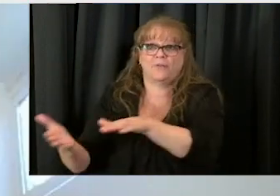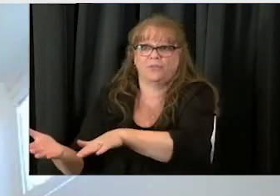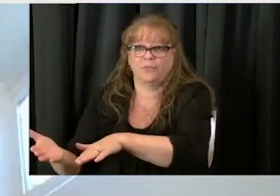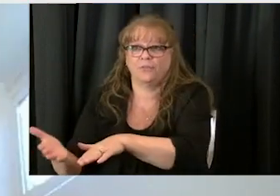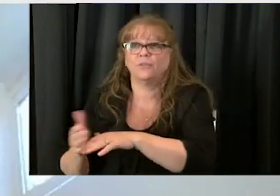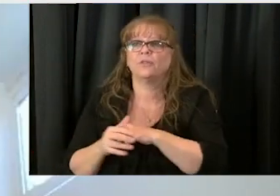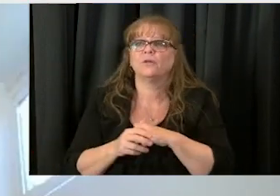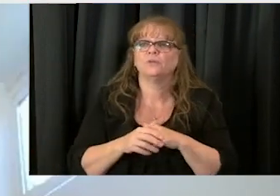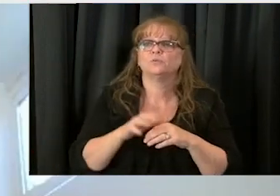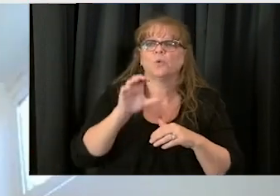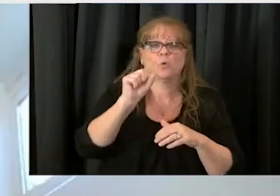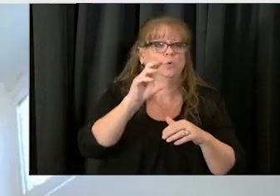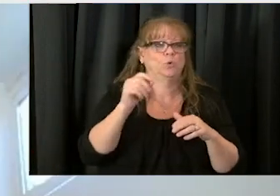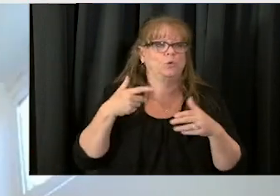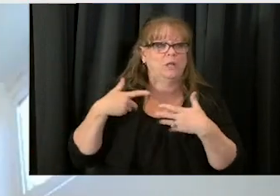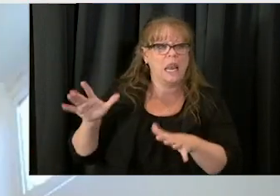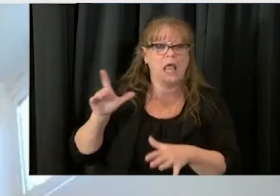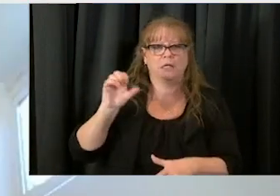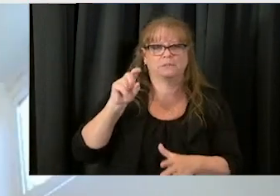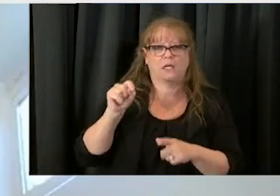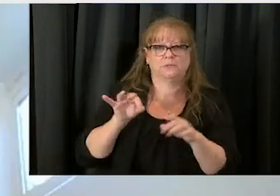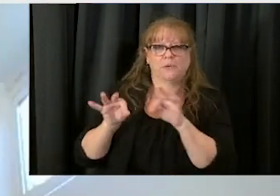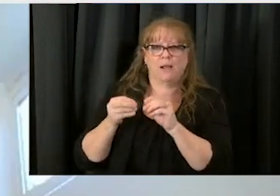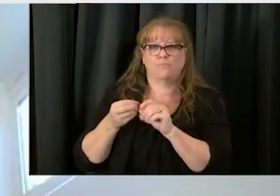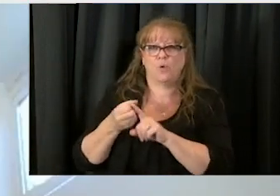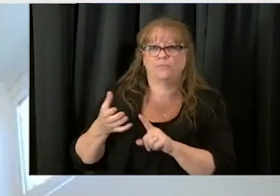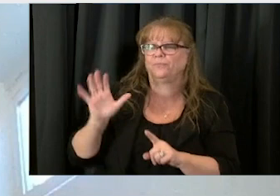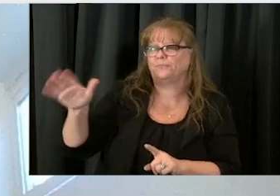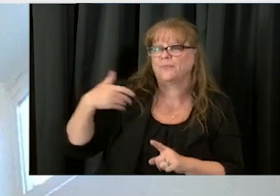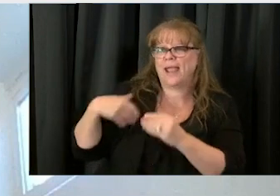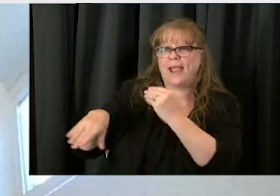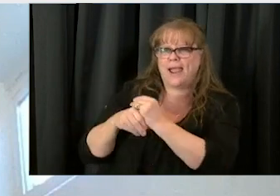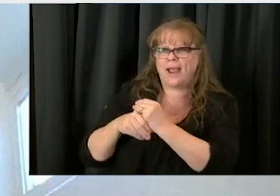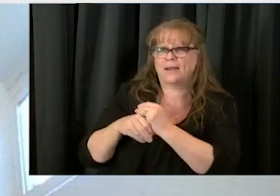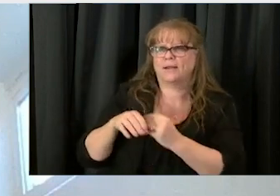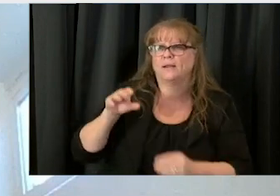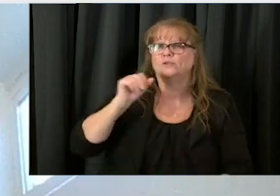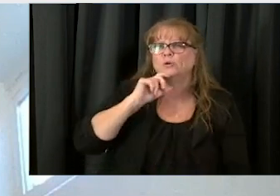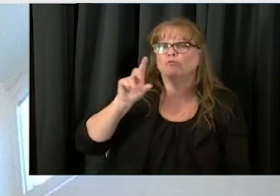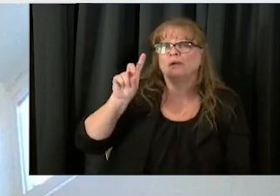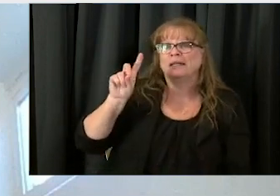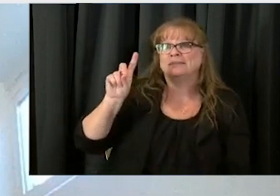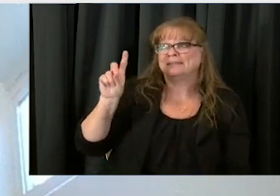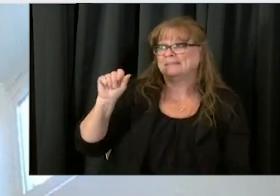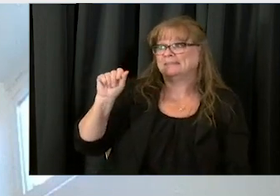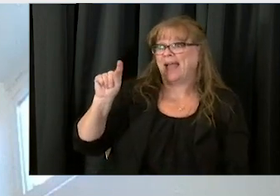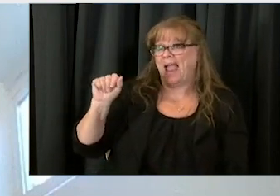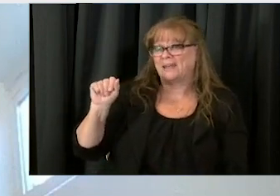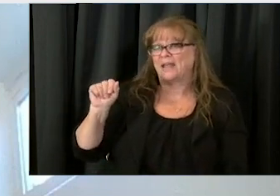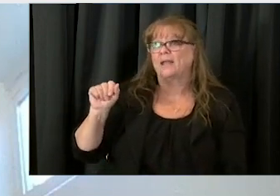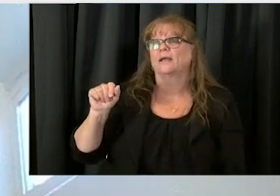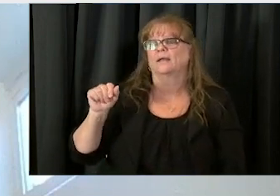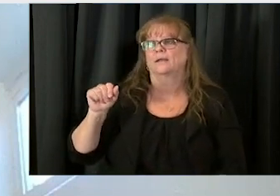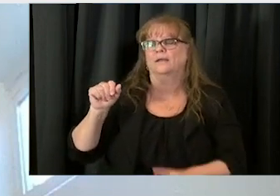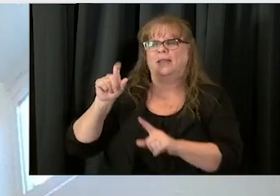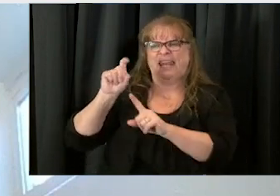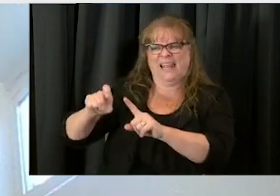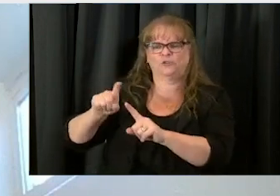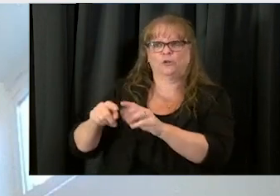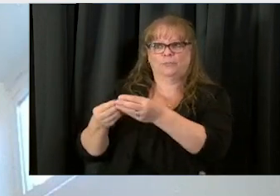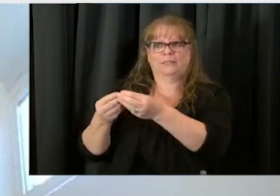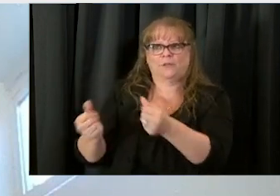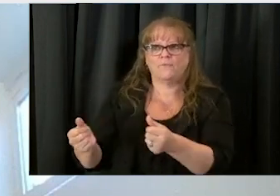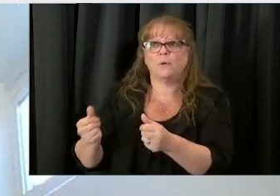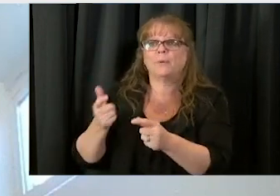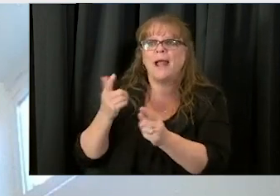solved. But when we look at the state as the whole and our total hospital capacity, we still have a